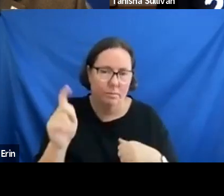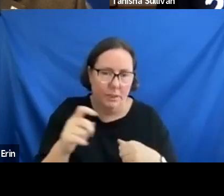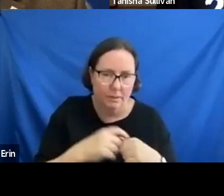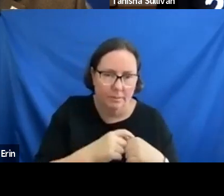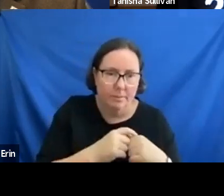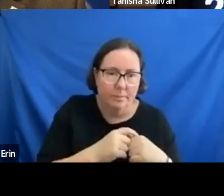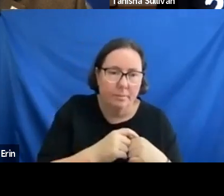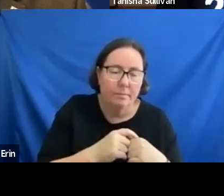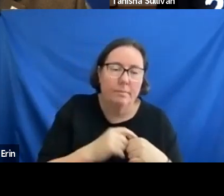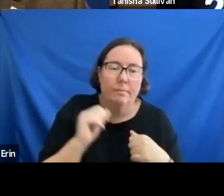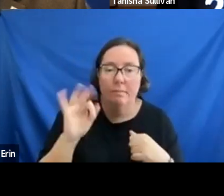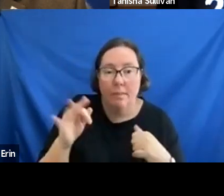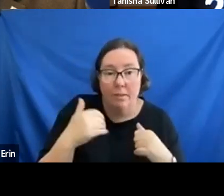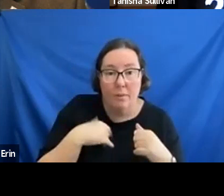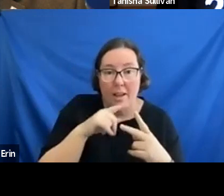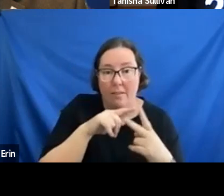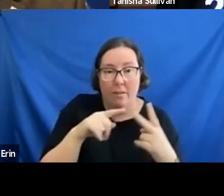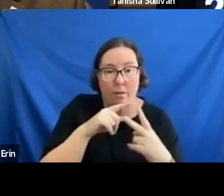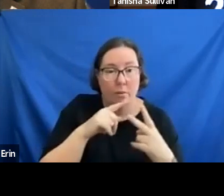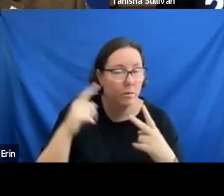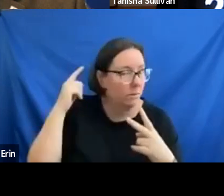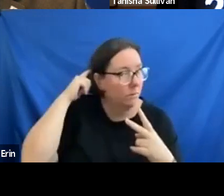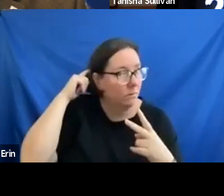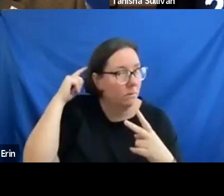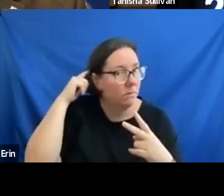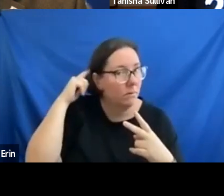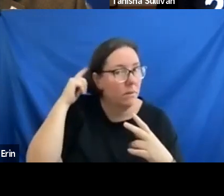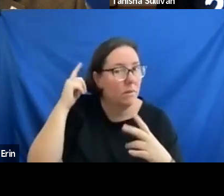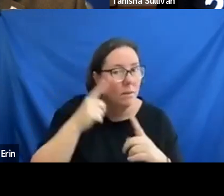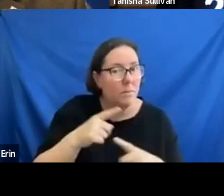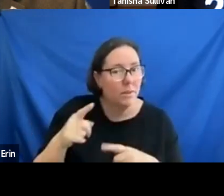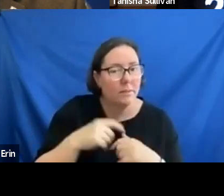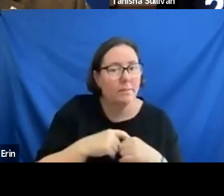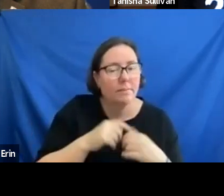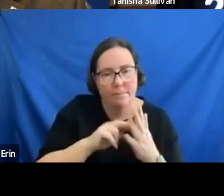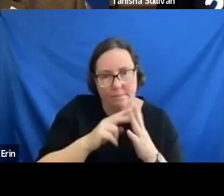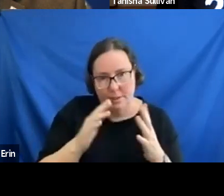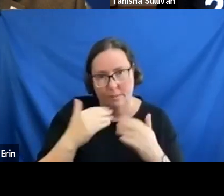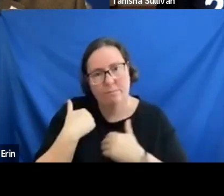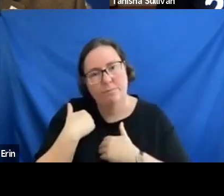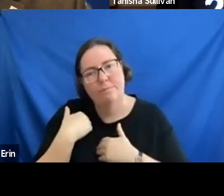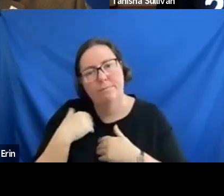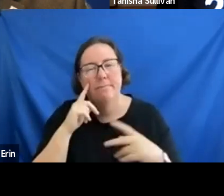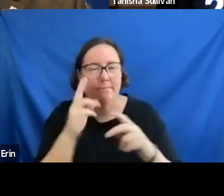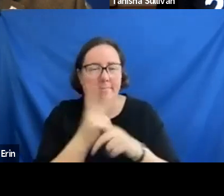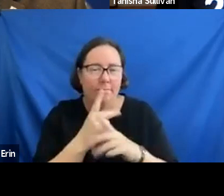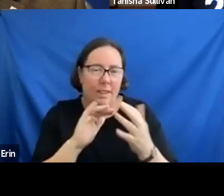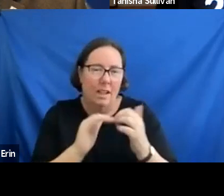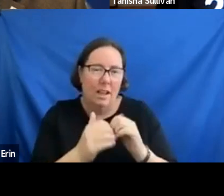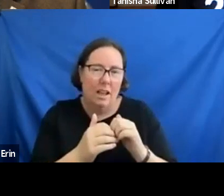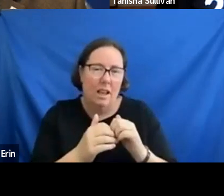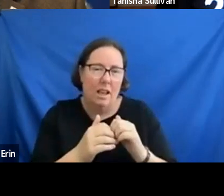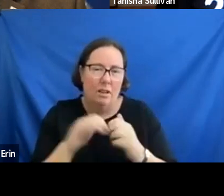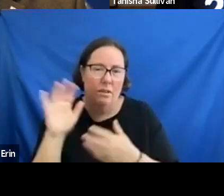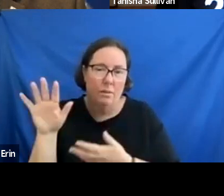And so if we have that in the back of our minds, right, our job is to figure out how to